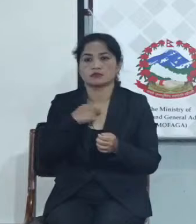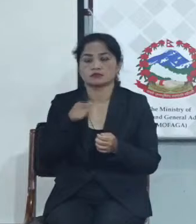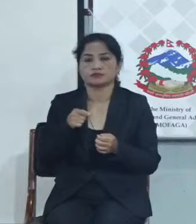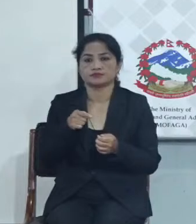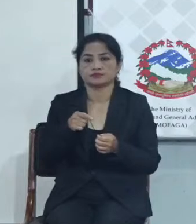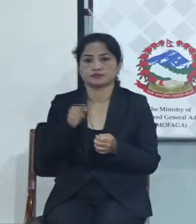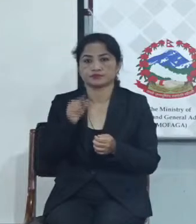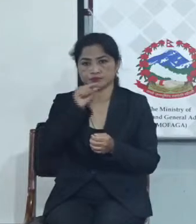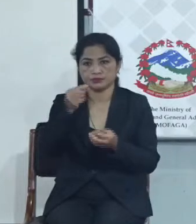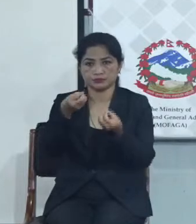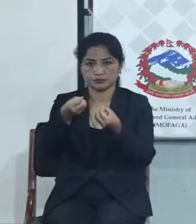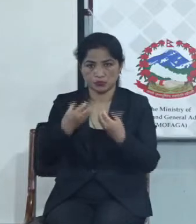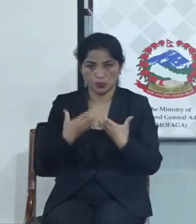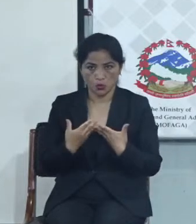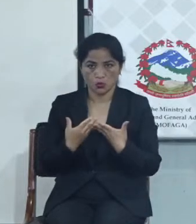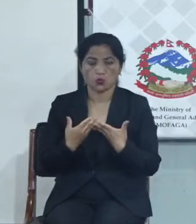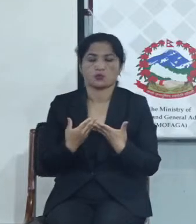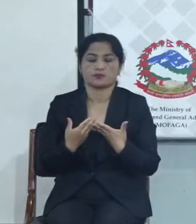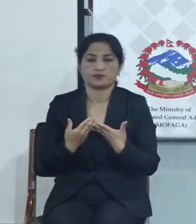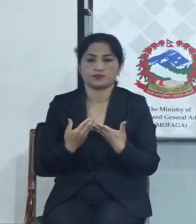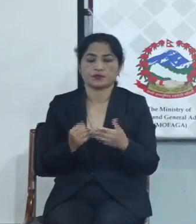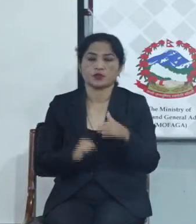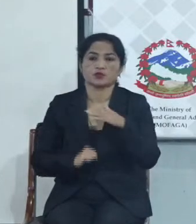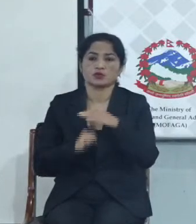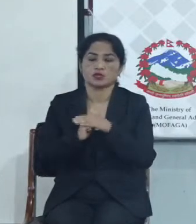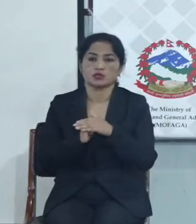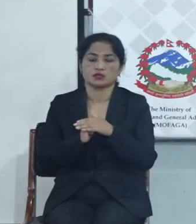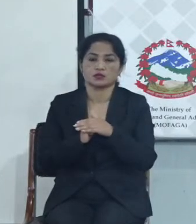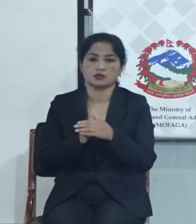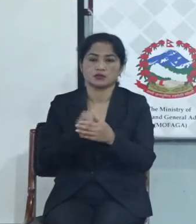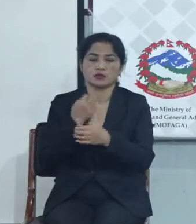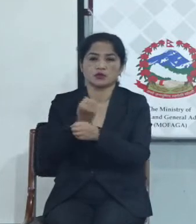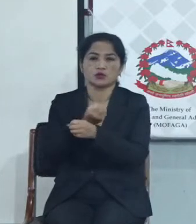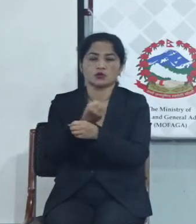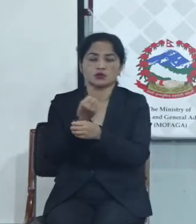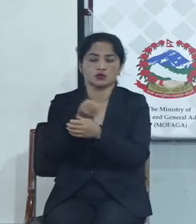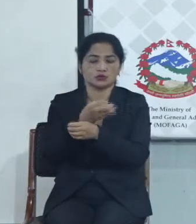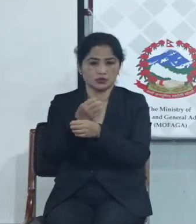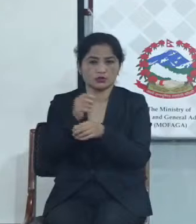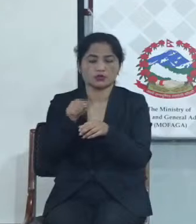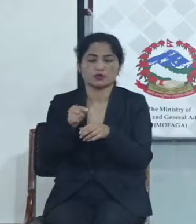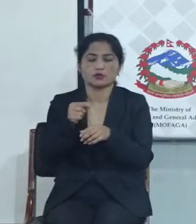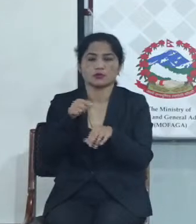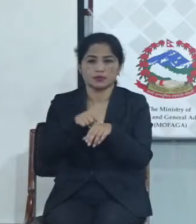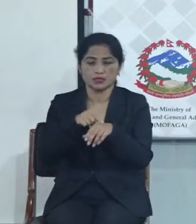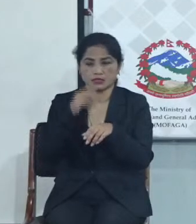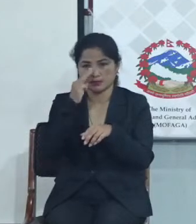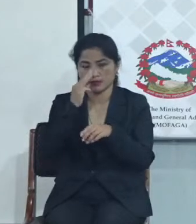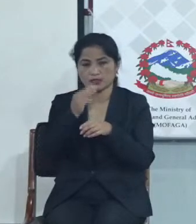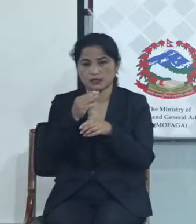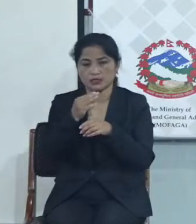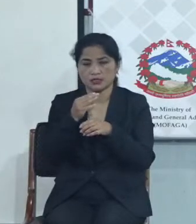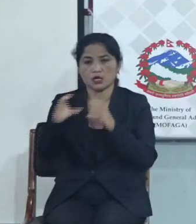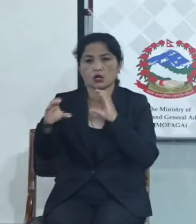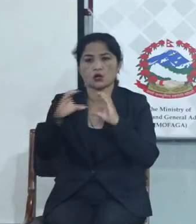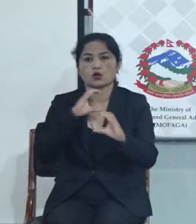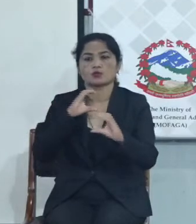crisis, emergency communication, and how the ministry can play a role,